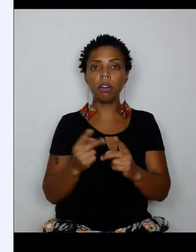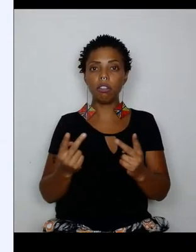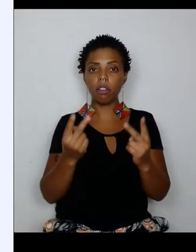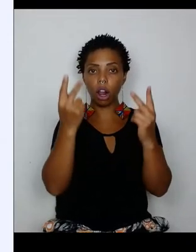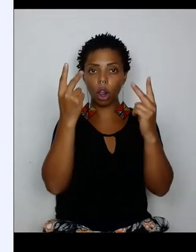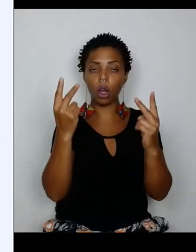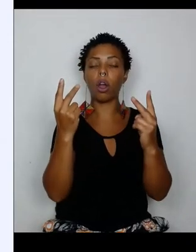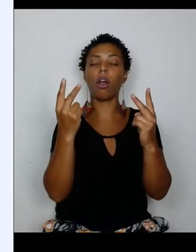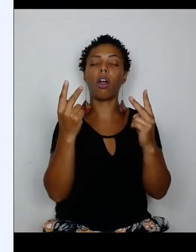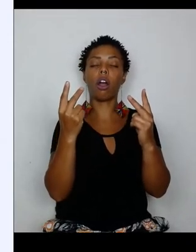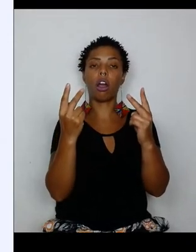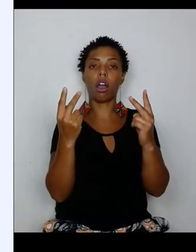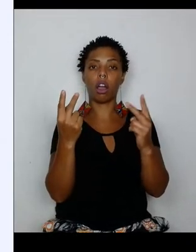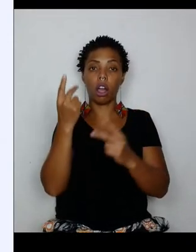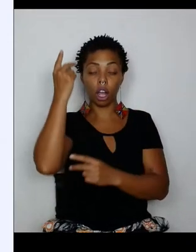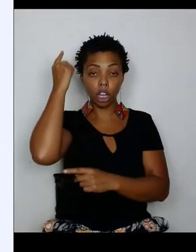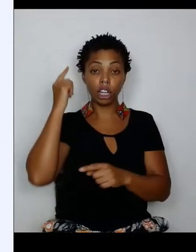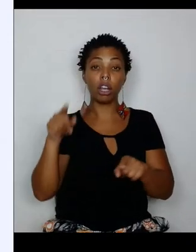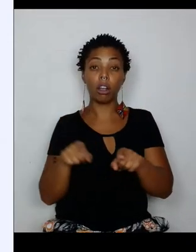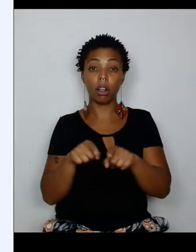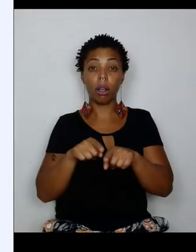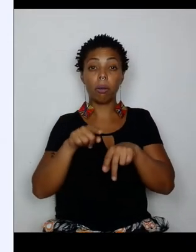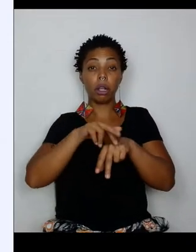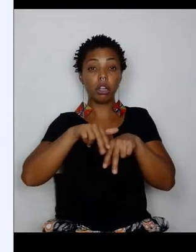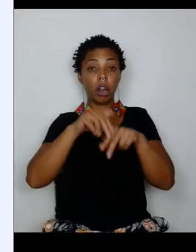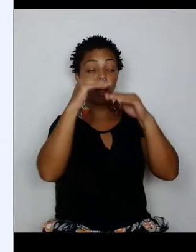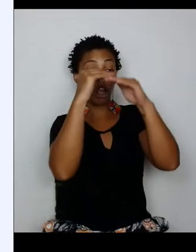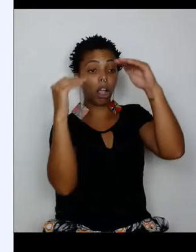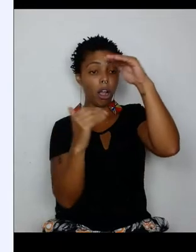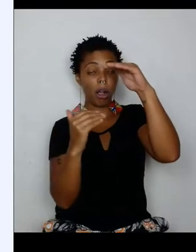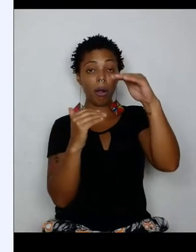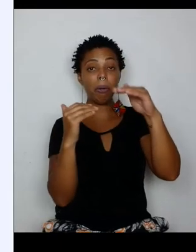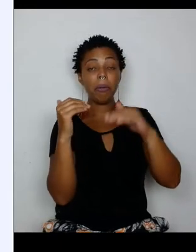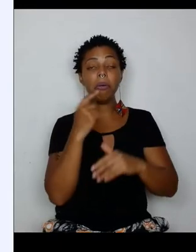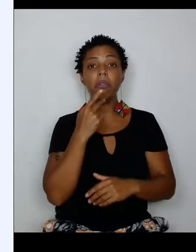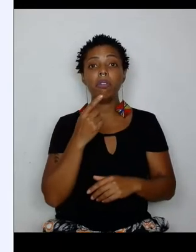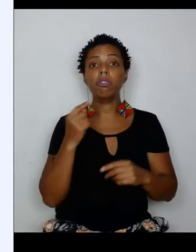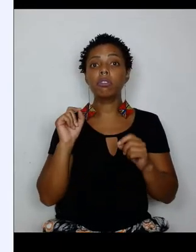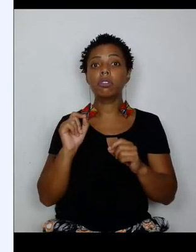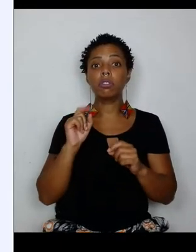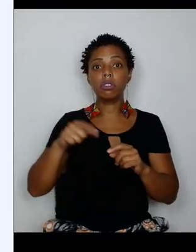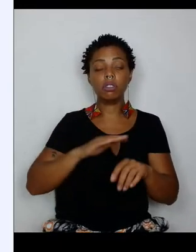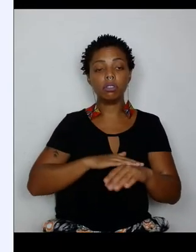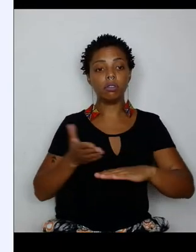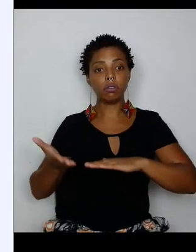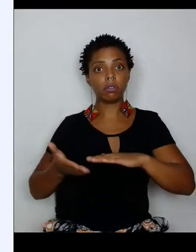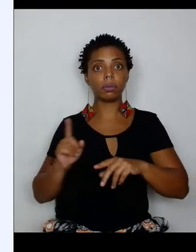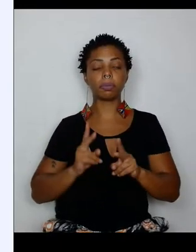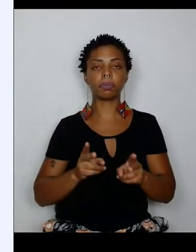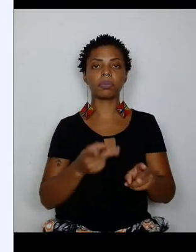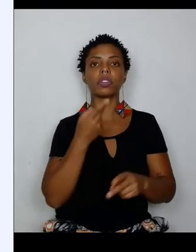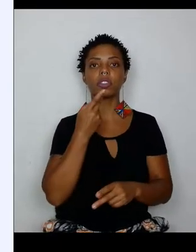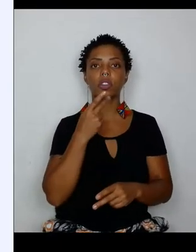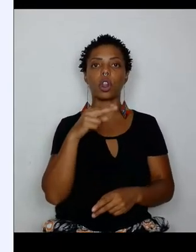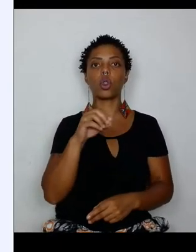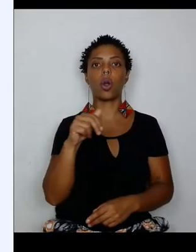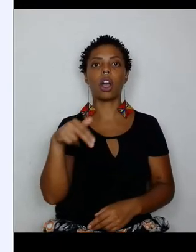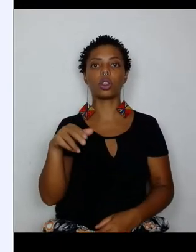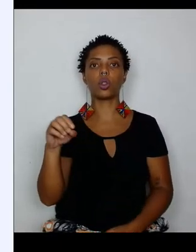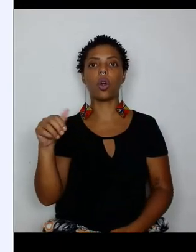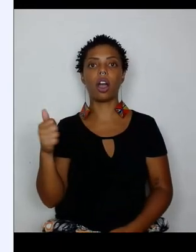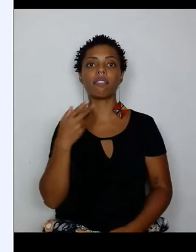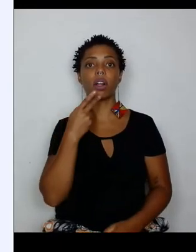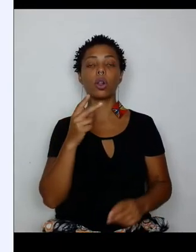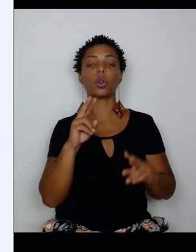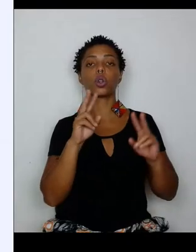contemporary europe in noah noah he pointed to androgynous similarities and body type between men and women in tahiti and